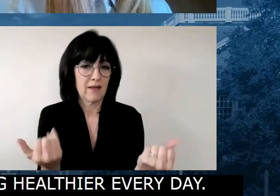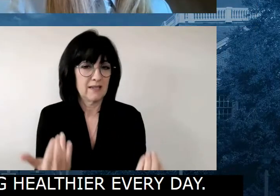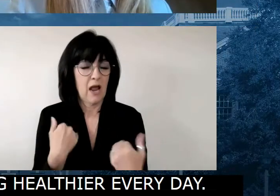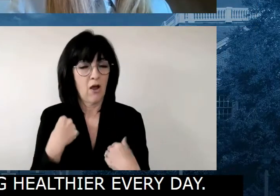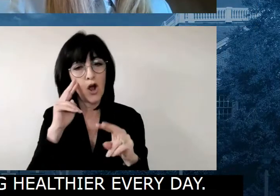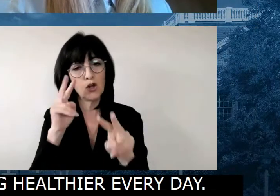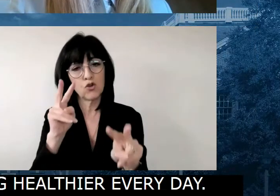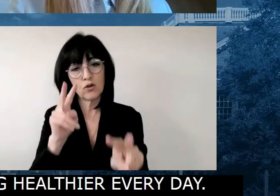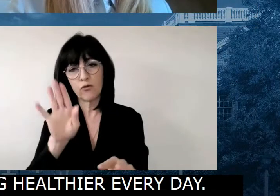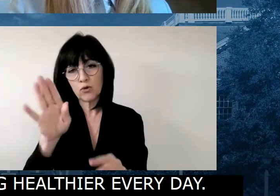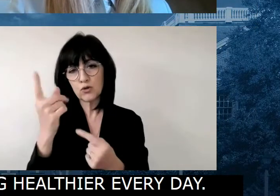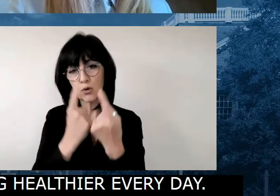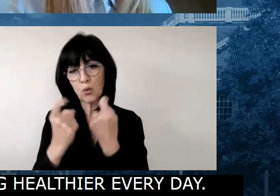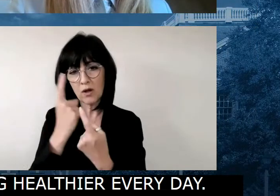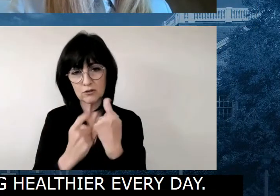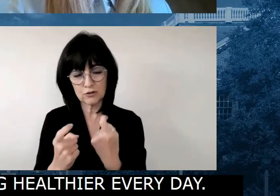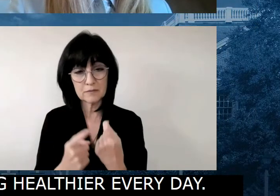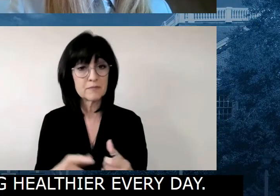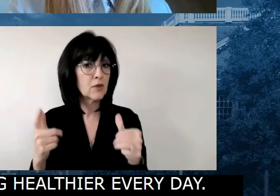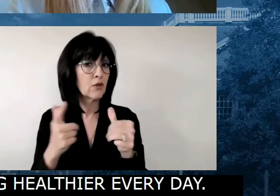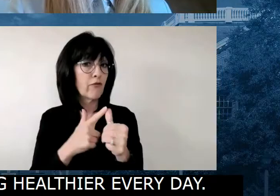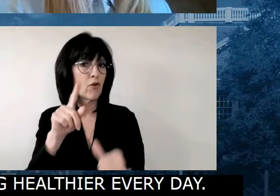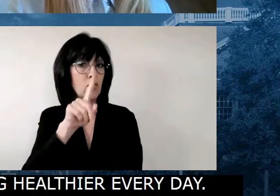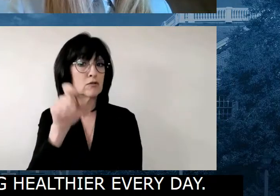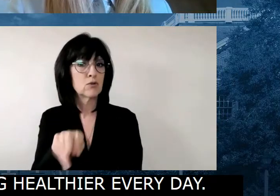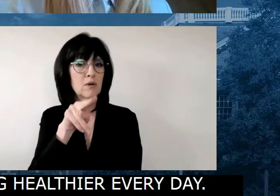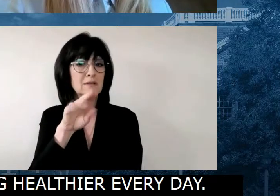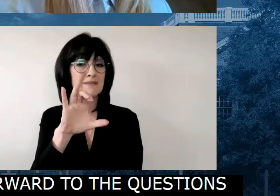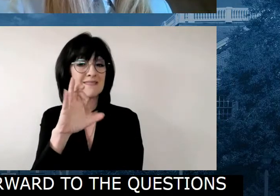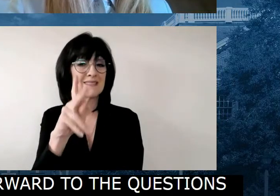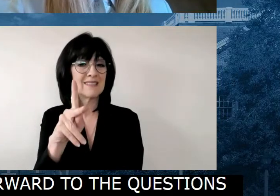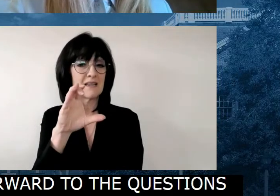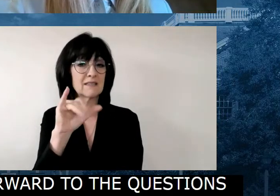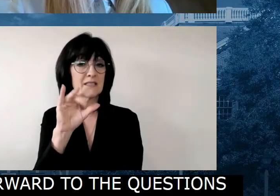Right, first we'll go to Nick Cialino with Delaware Public Media.